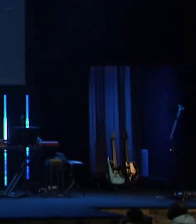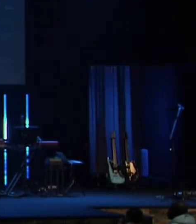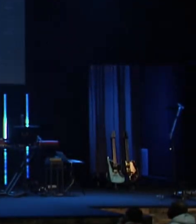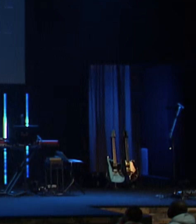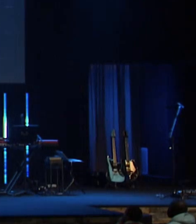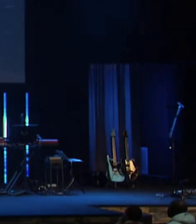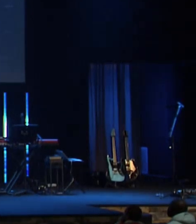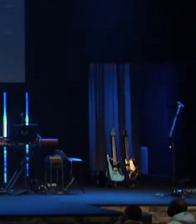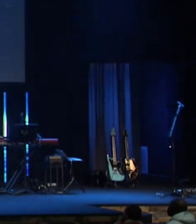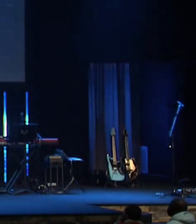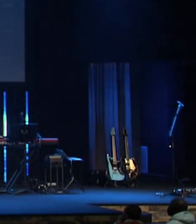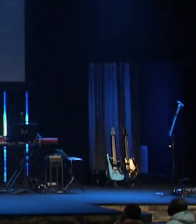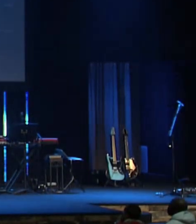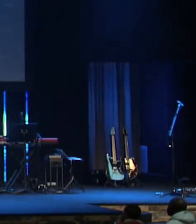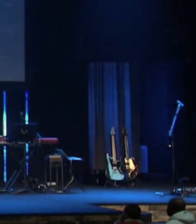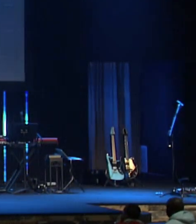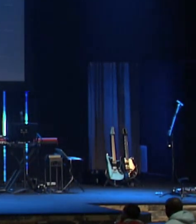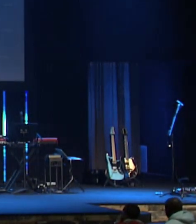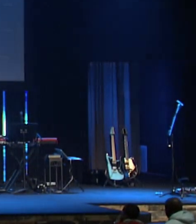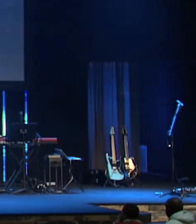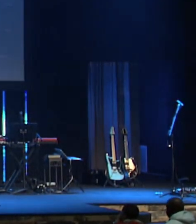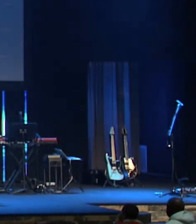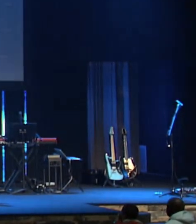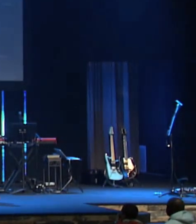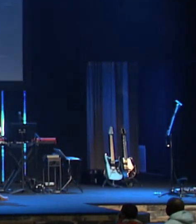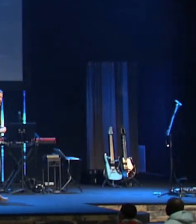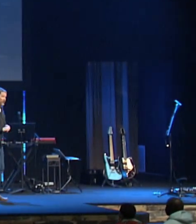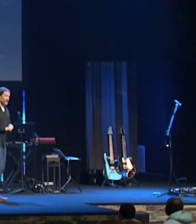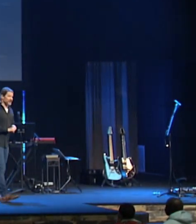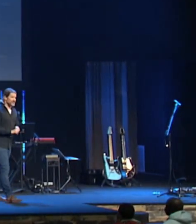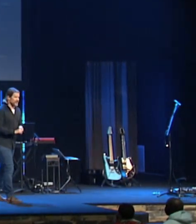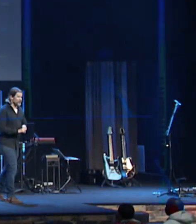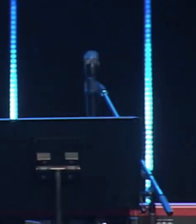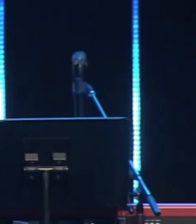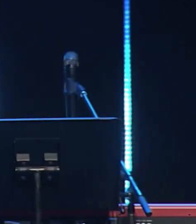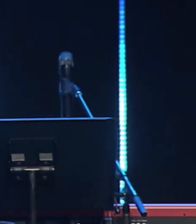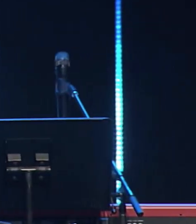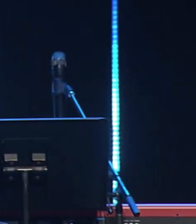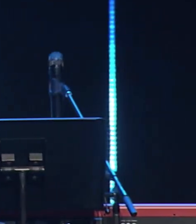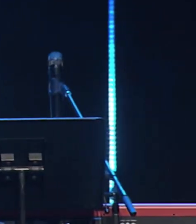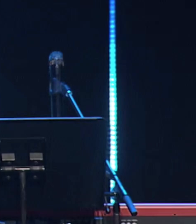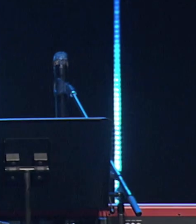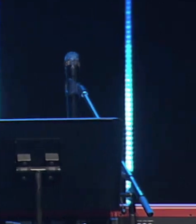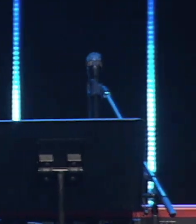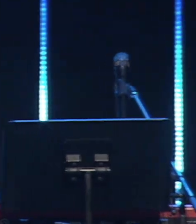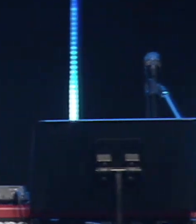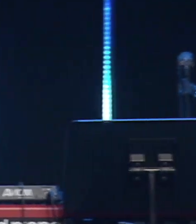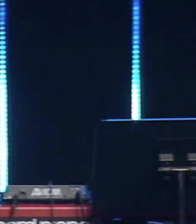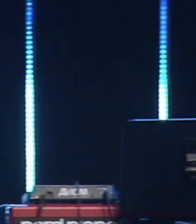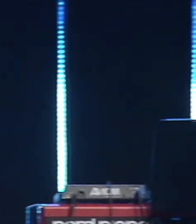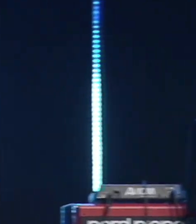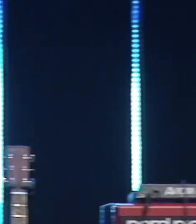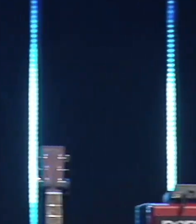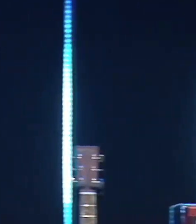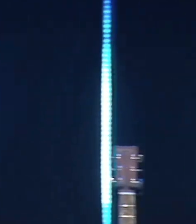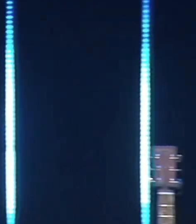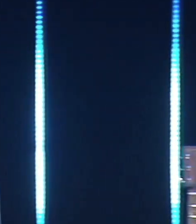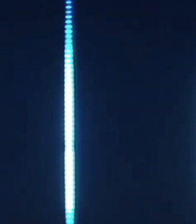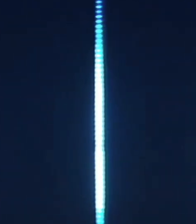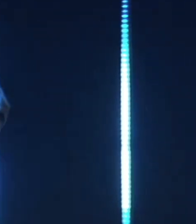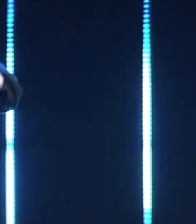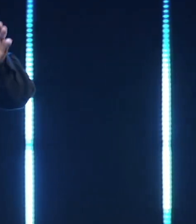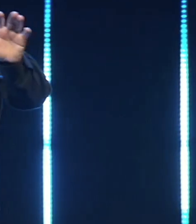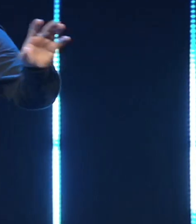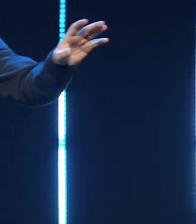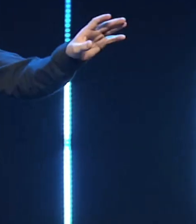Well, hello, Woodman. If you are new or visiting with us, my name is Josh, one of the pastors here.